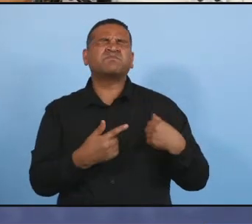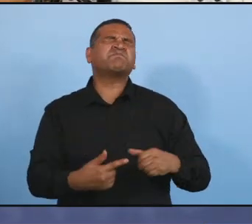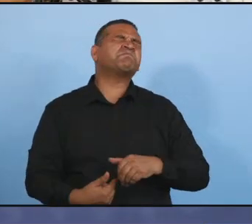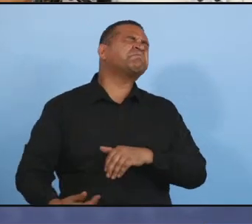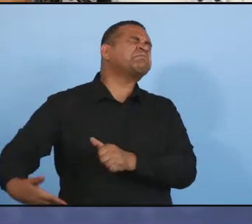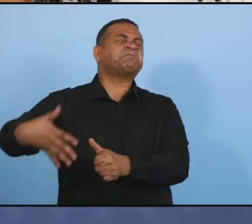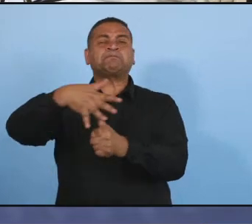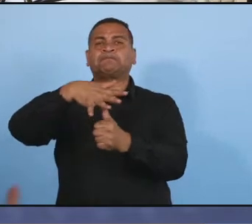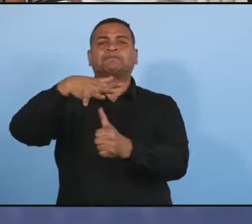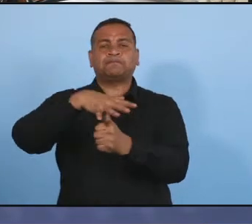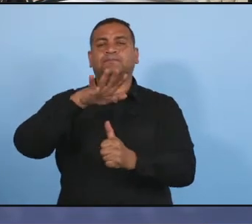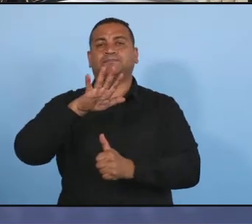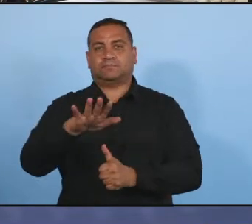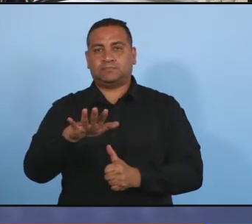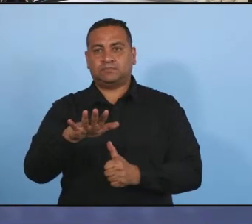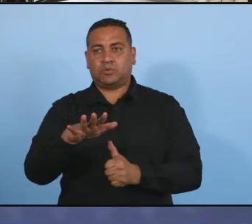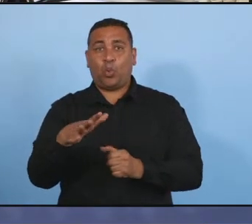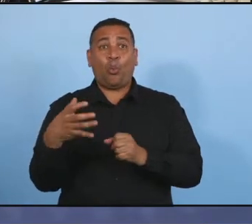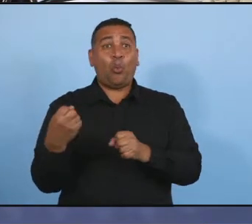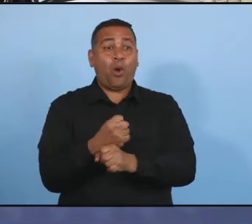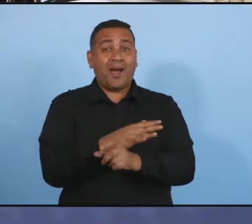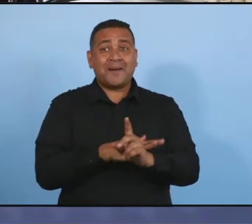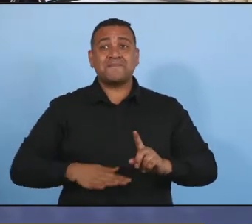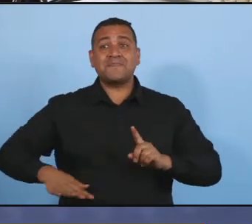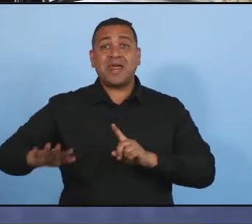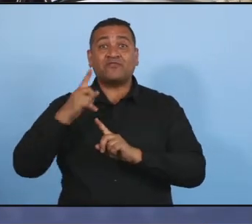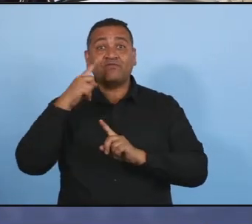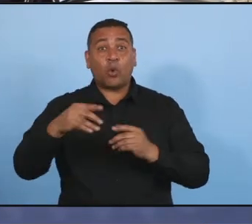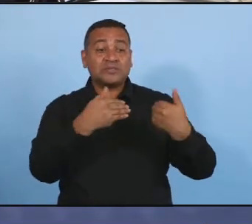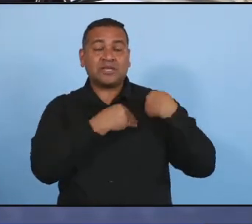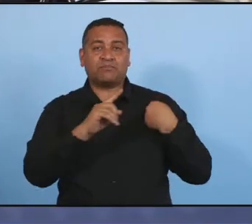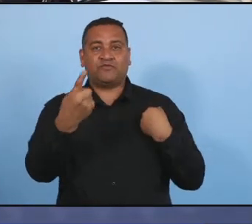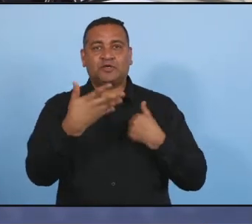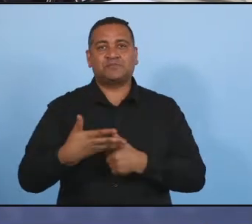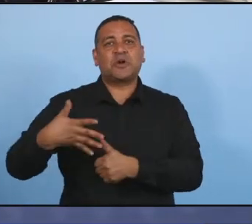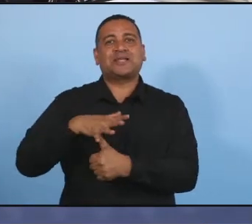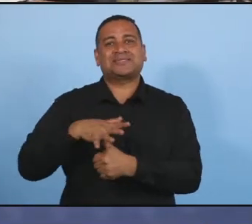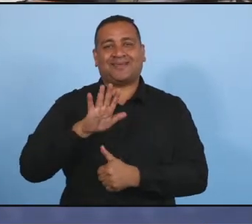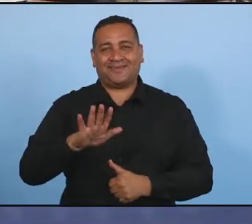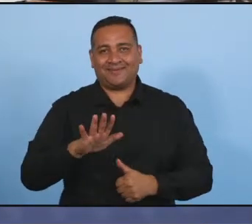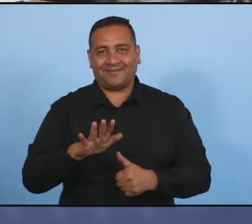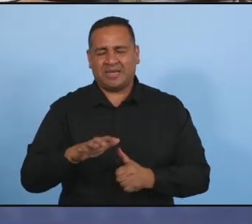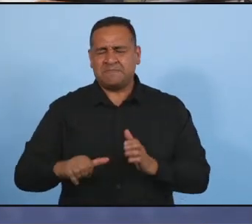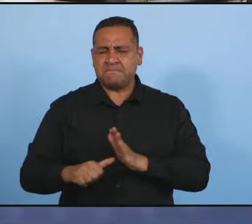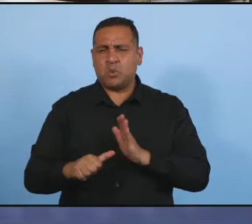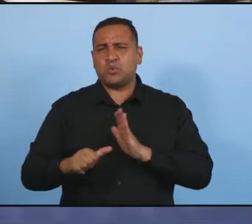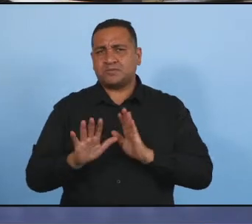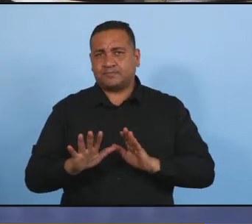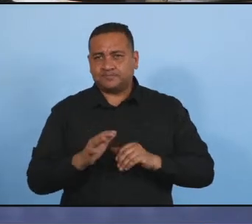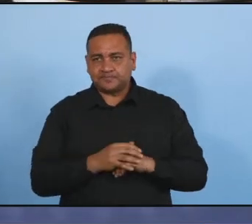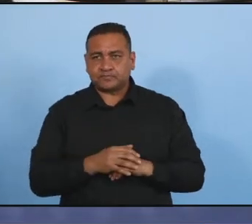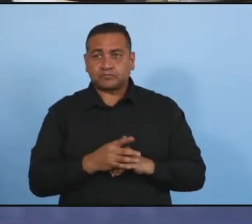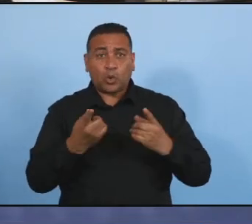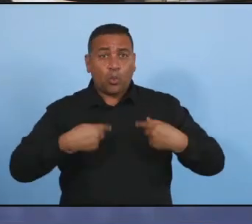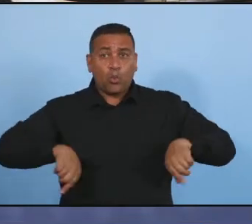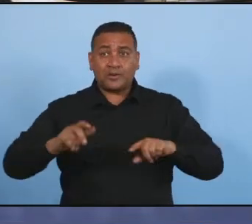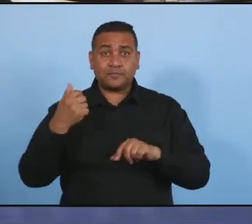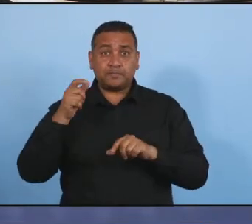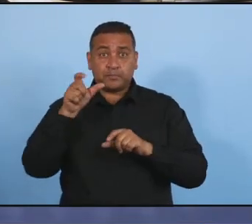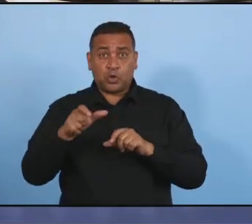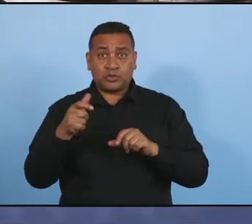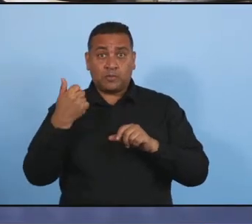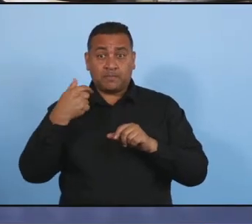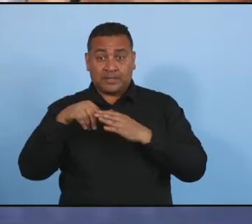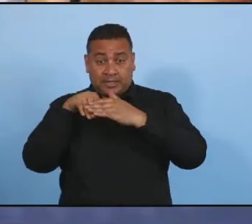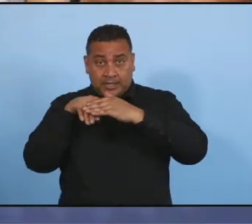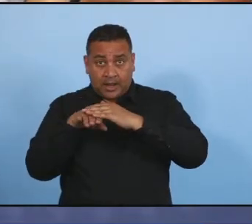there and they don't know how to work safely, they might just injure themselves, which is what we don't want. Yeah. And this is the beauty about the